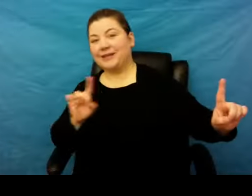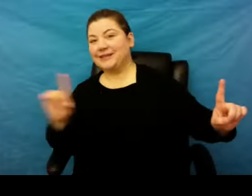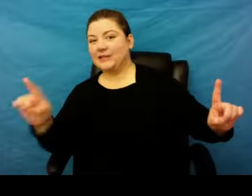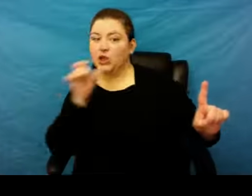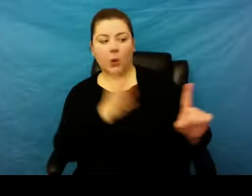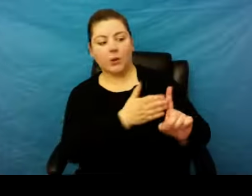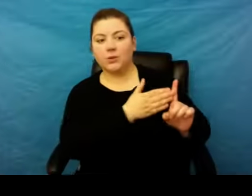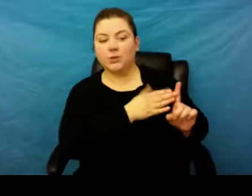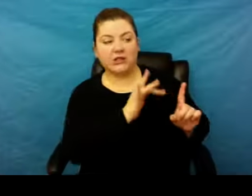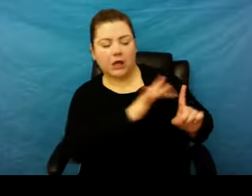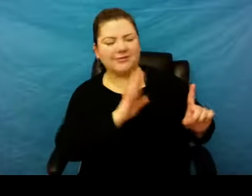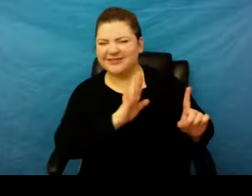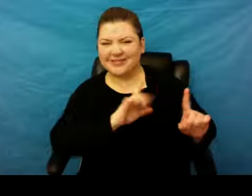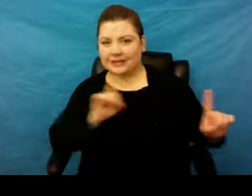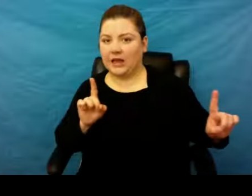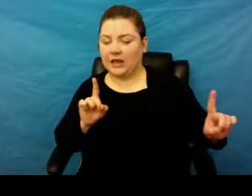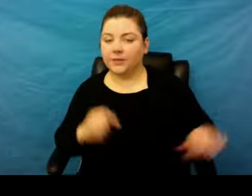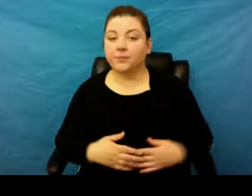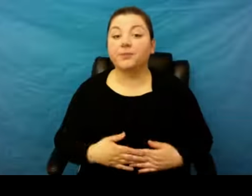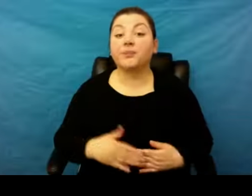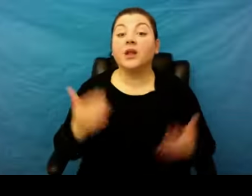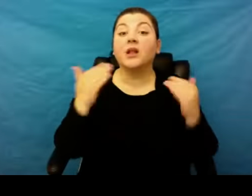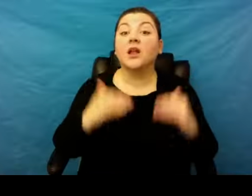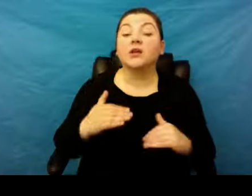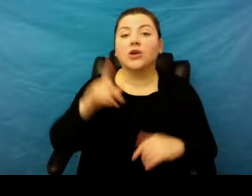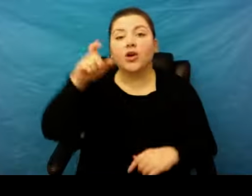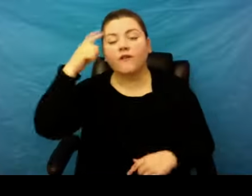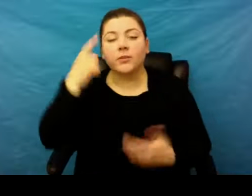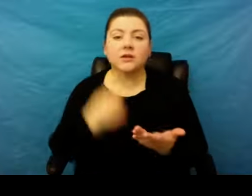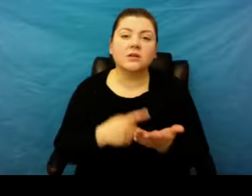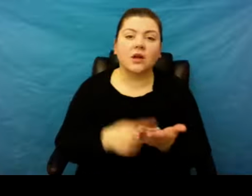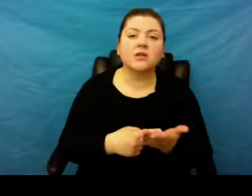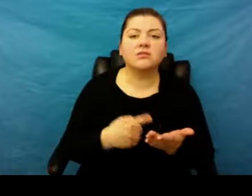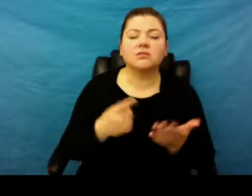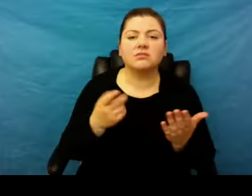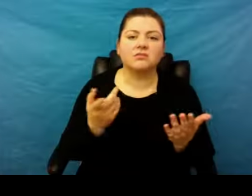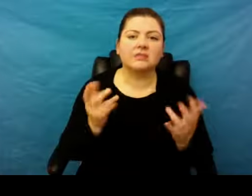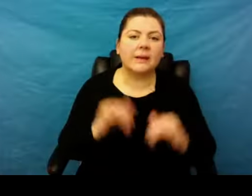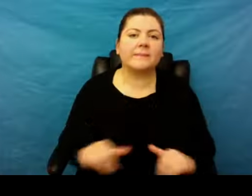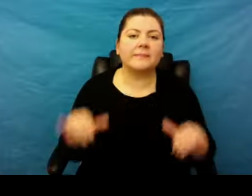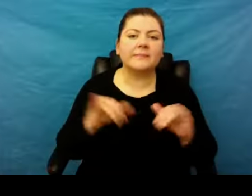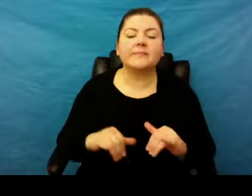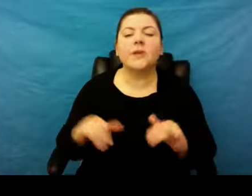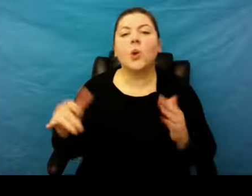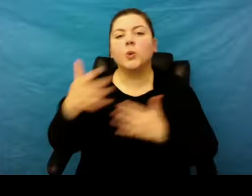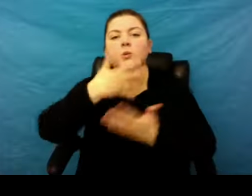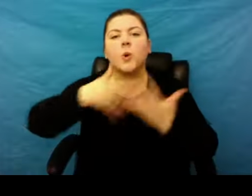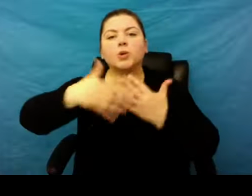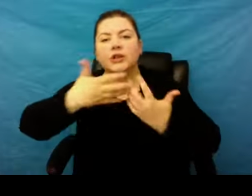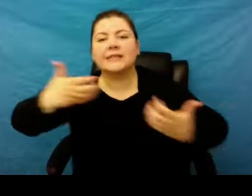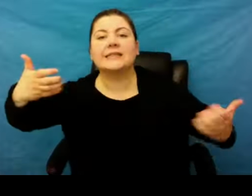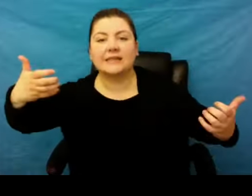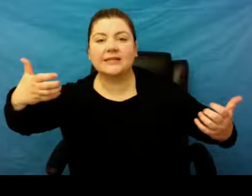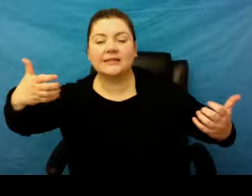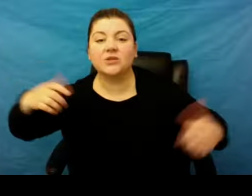is the thing that the government is talking about and kind of is the same principle, is distance yourself. And so this is incredibly fascinating in New